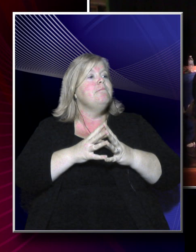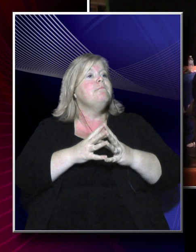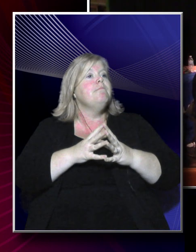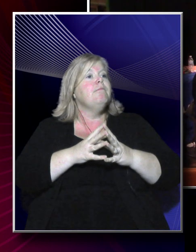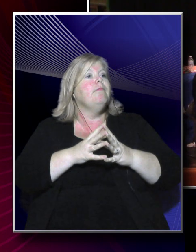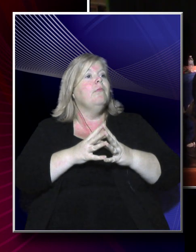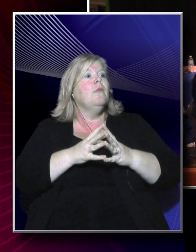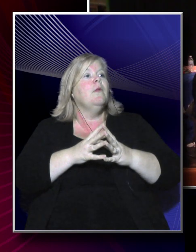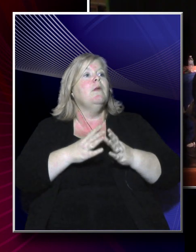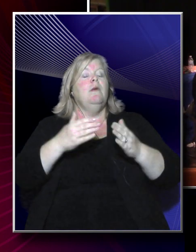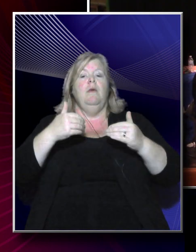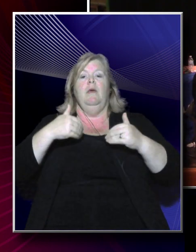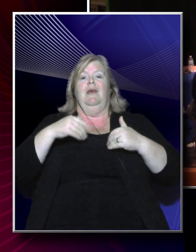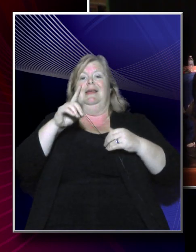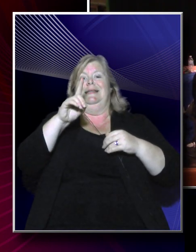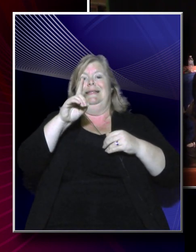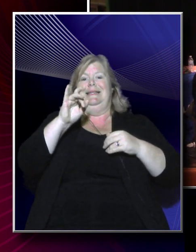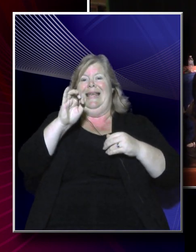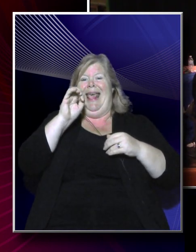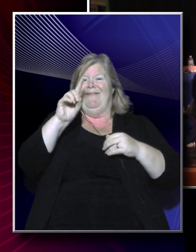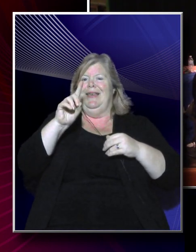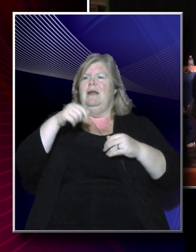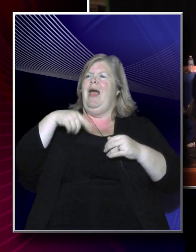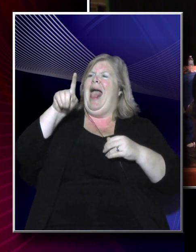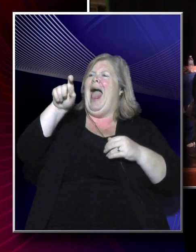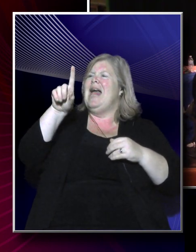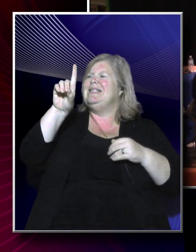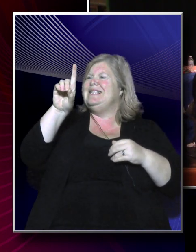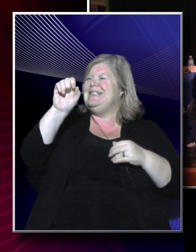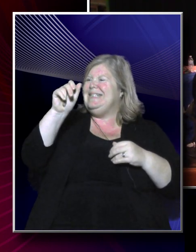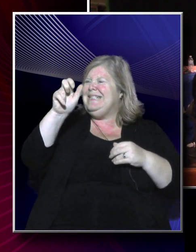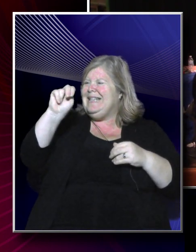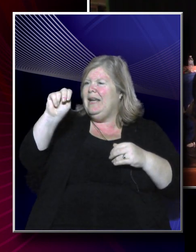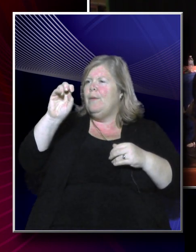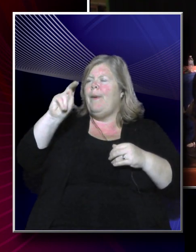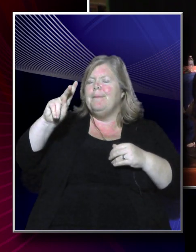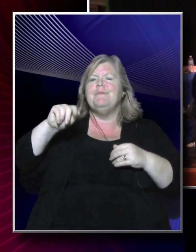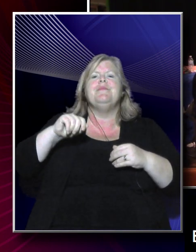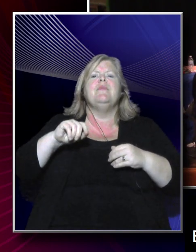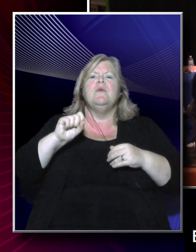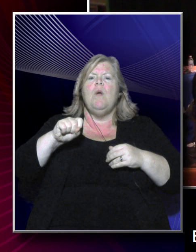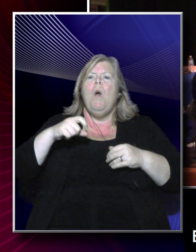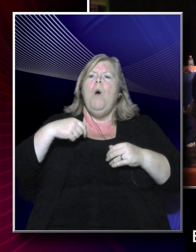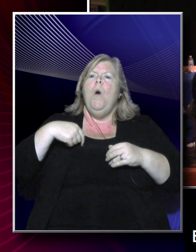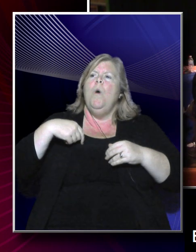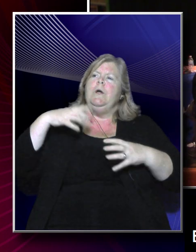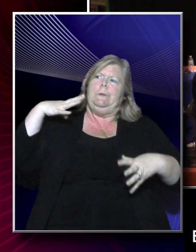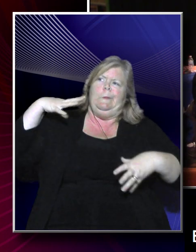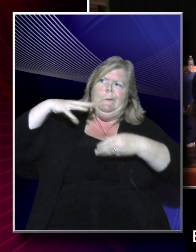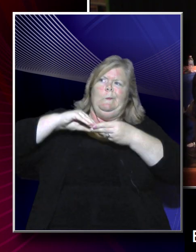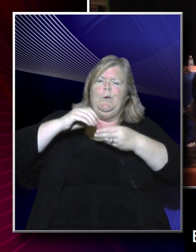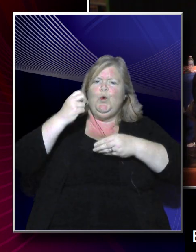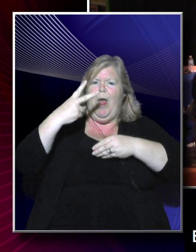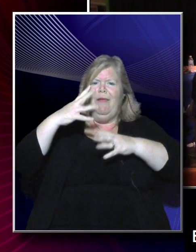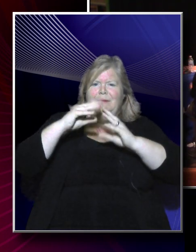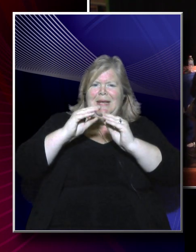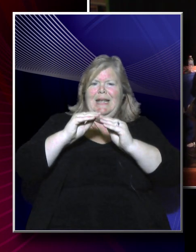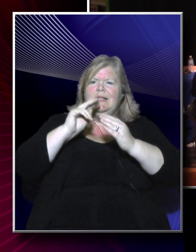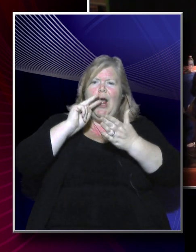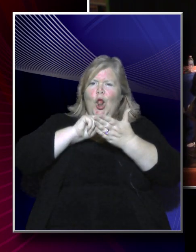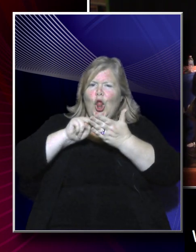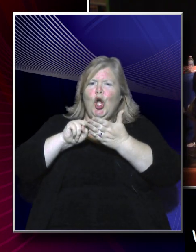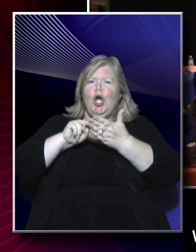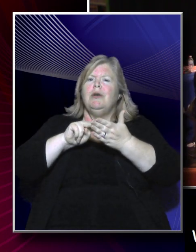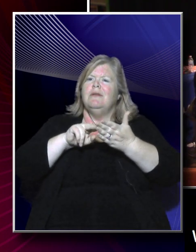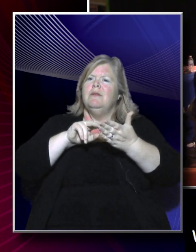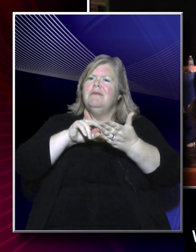Dean, this is David. My question is, I went through it back through the last 12 meetings and looked through the record. I saw